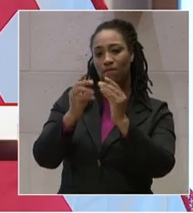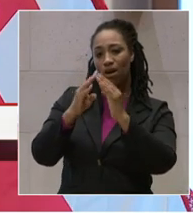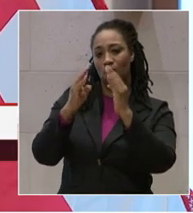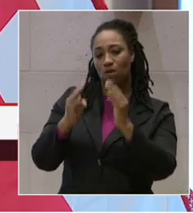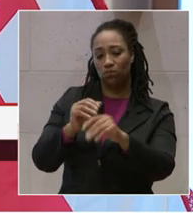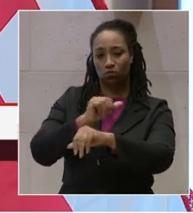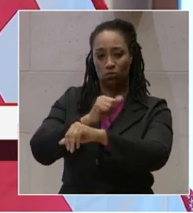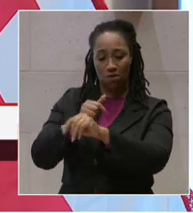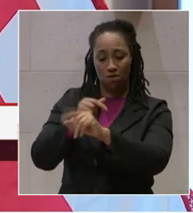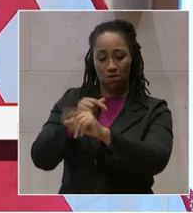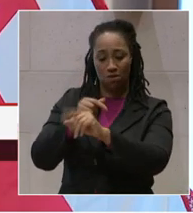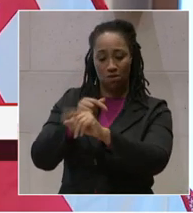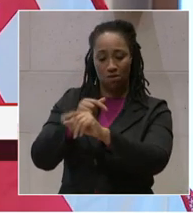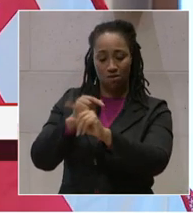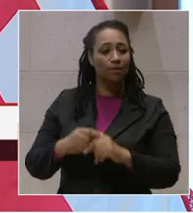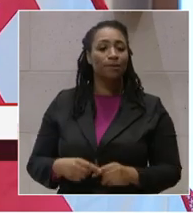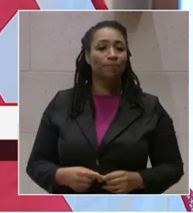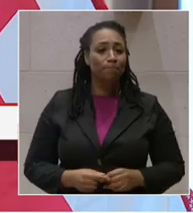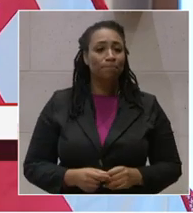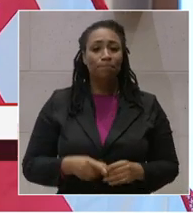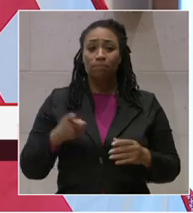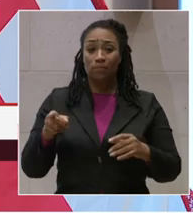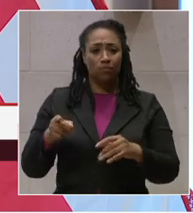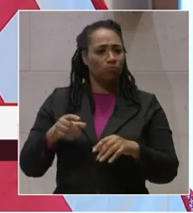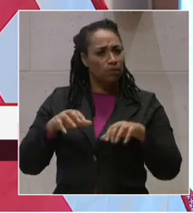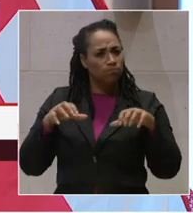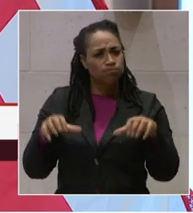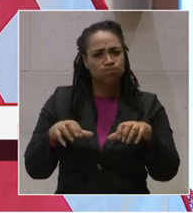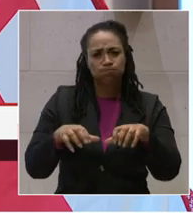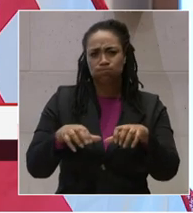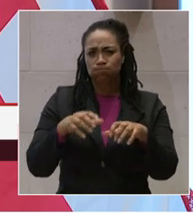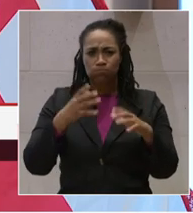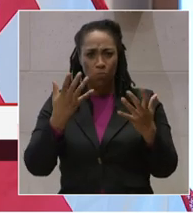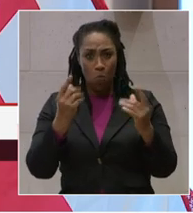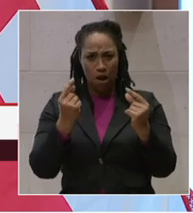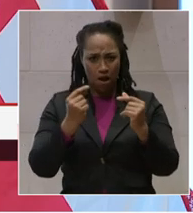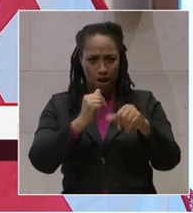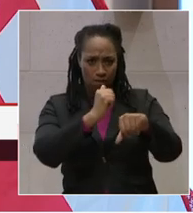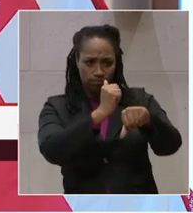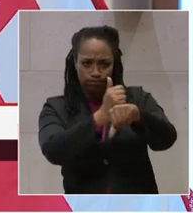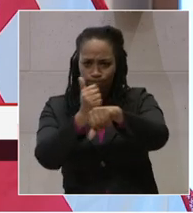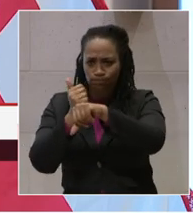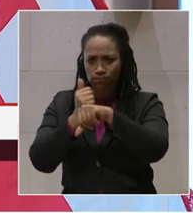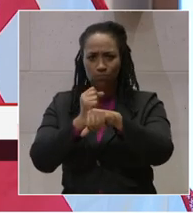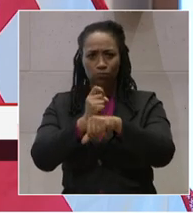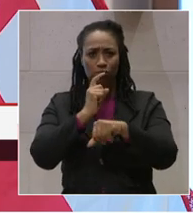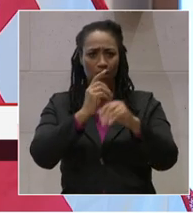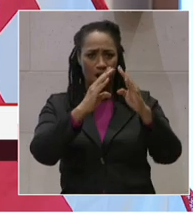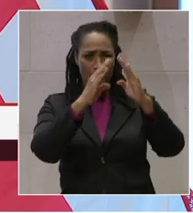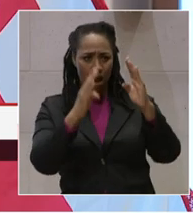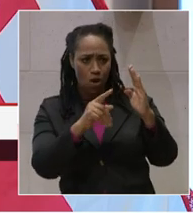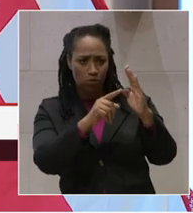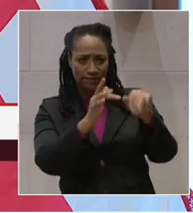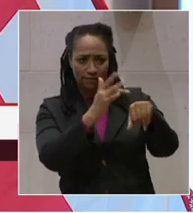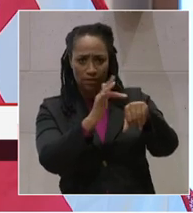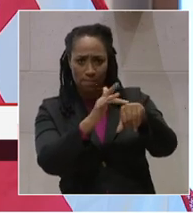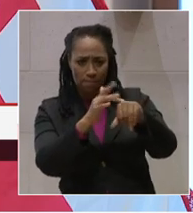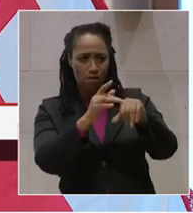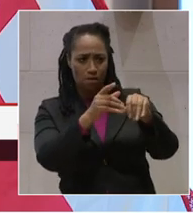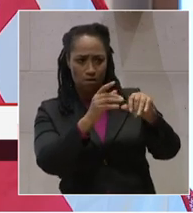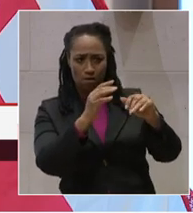supply efforts throughout America. Part of NLC's first housing task force in